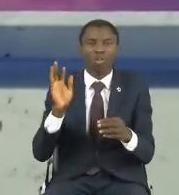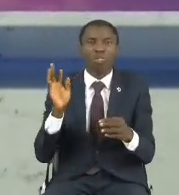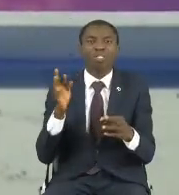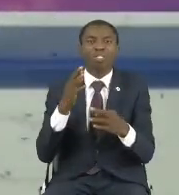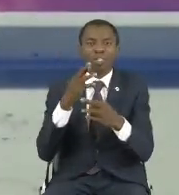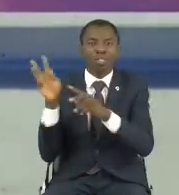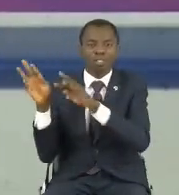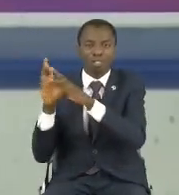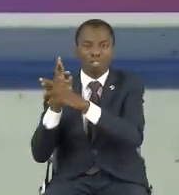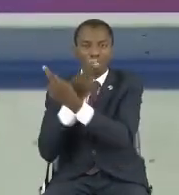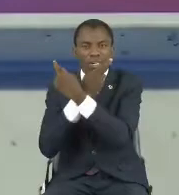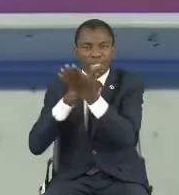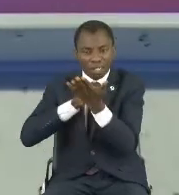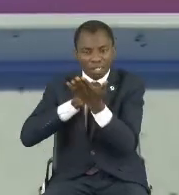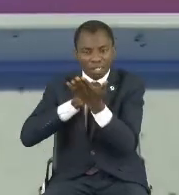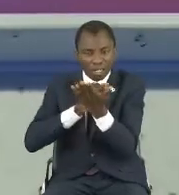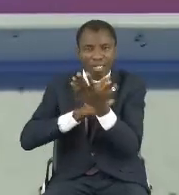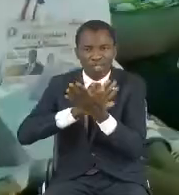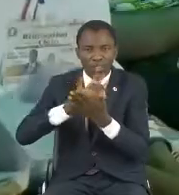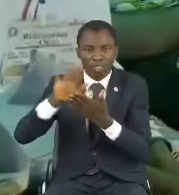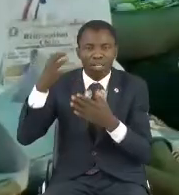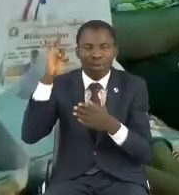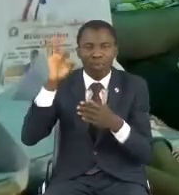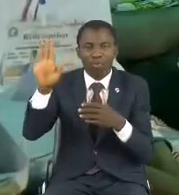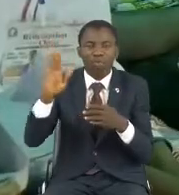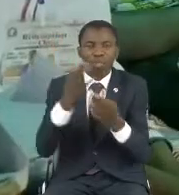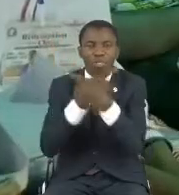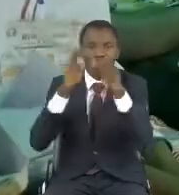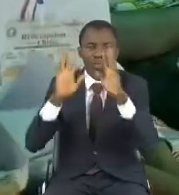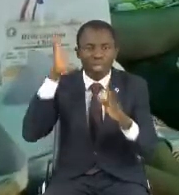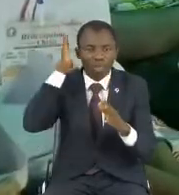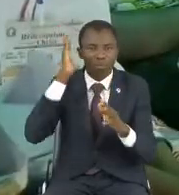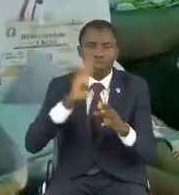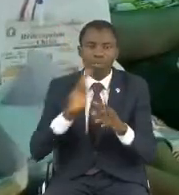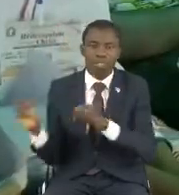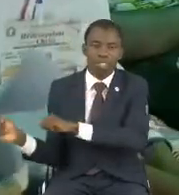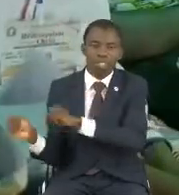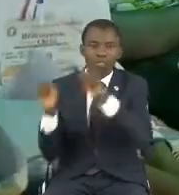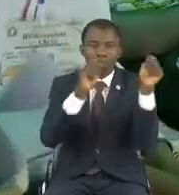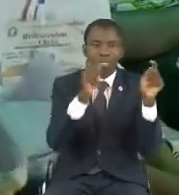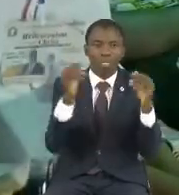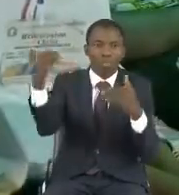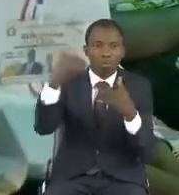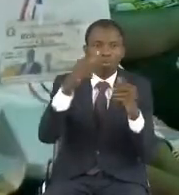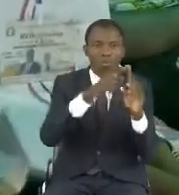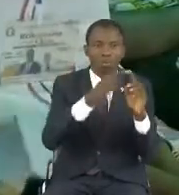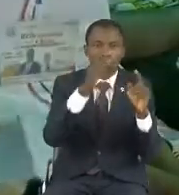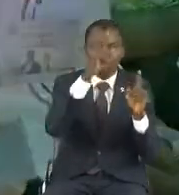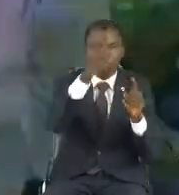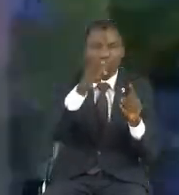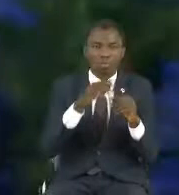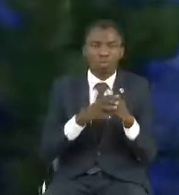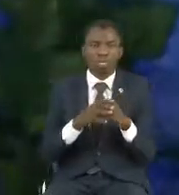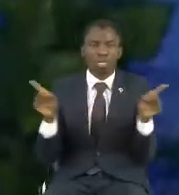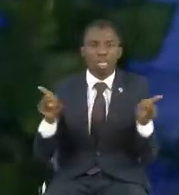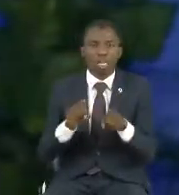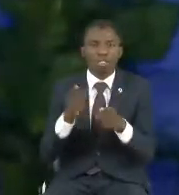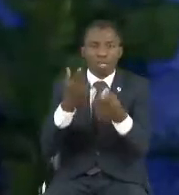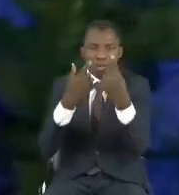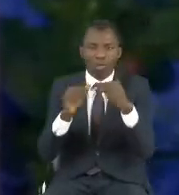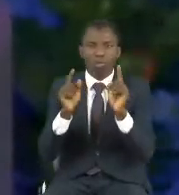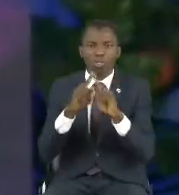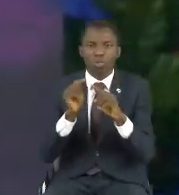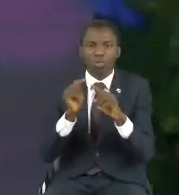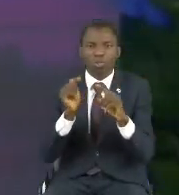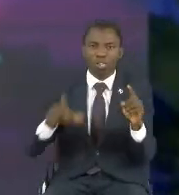will be transferred unto you. And then, as we are going back home today, when you are coming,